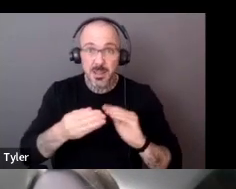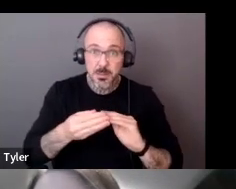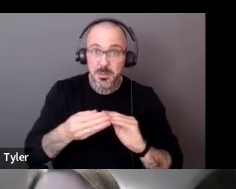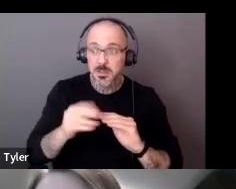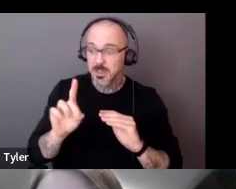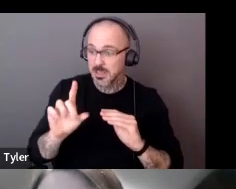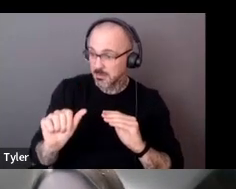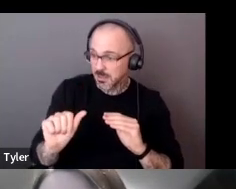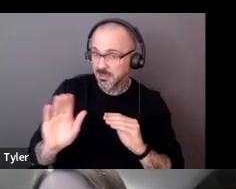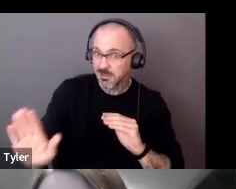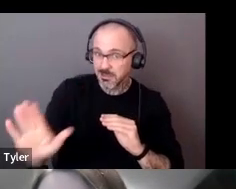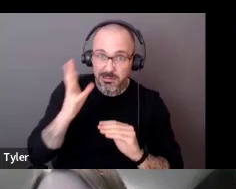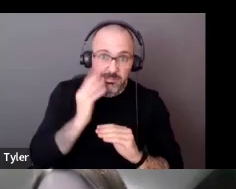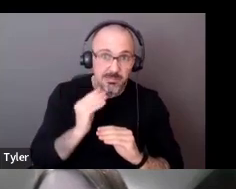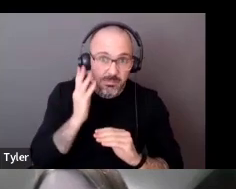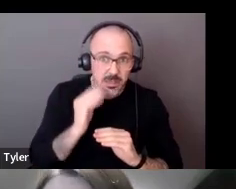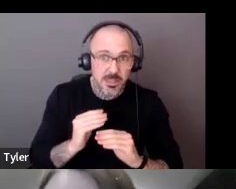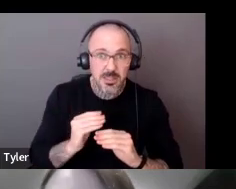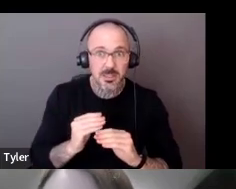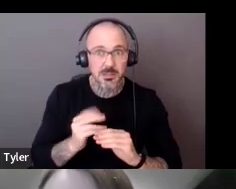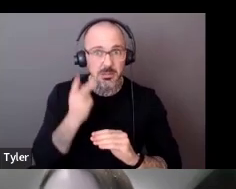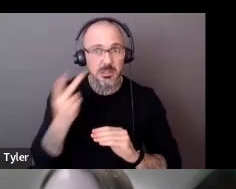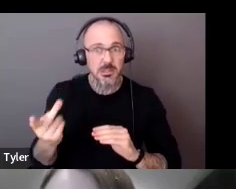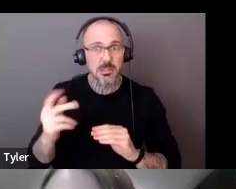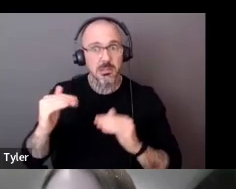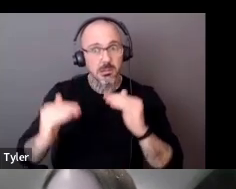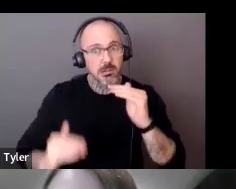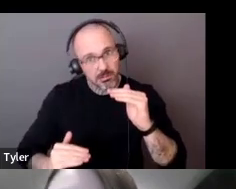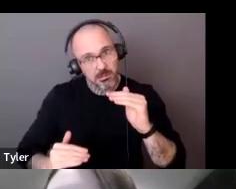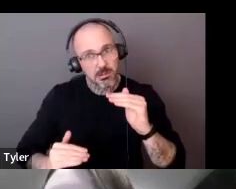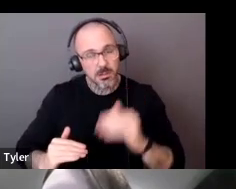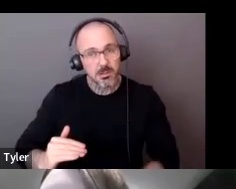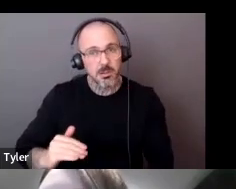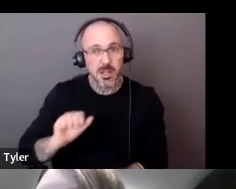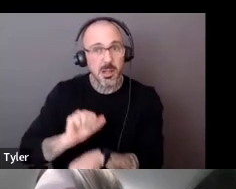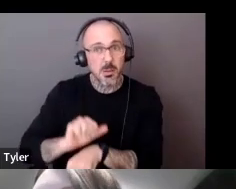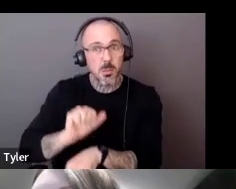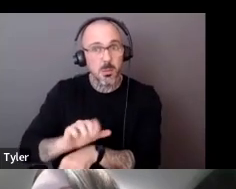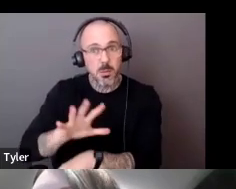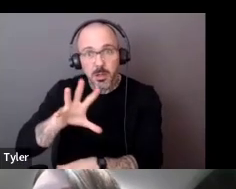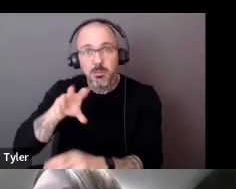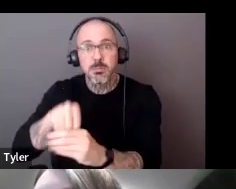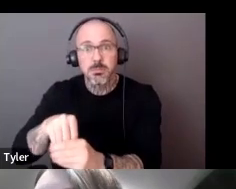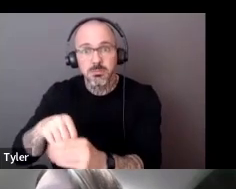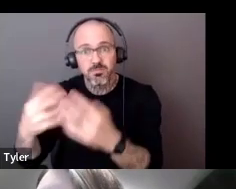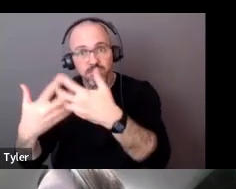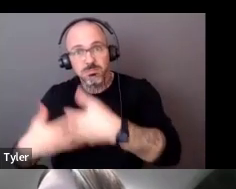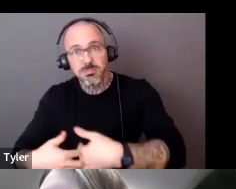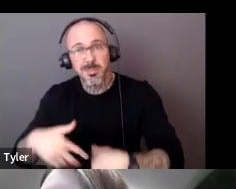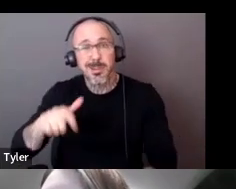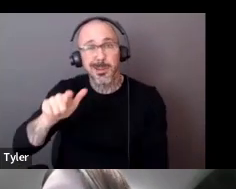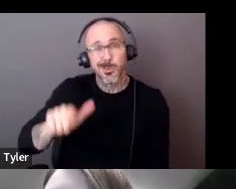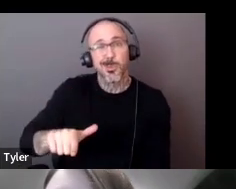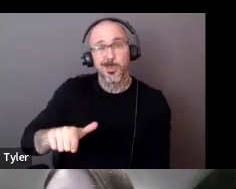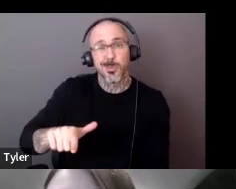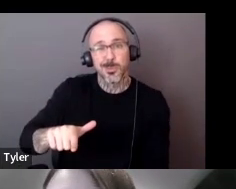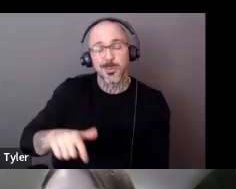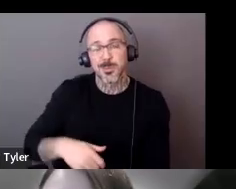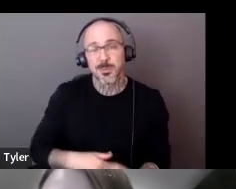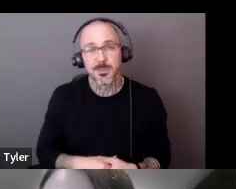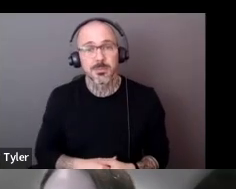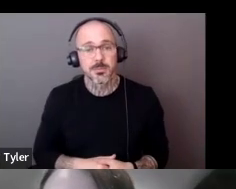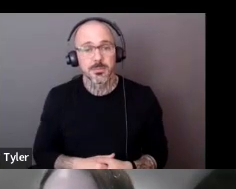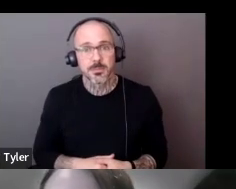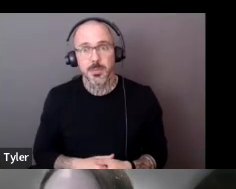disabilities are single digits in terms of employment absorption, and that's not even wading through the weeds as to whether